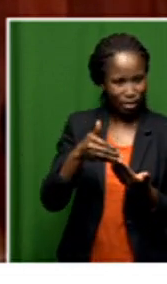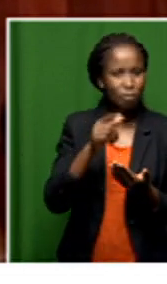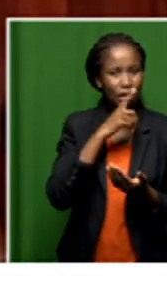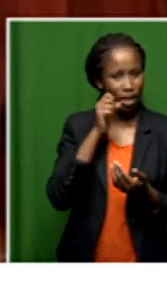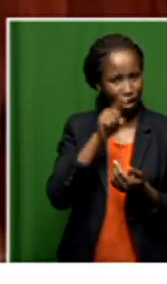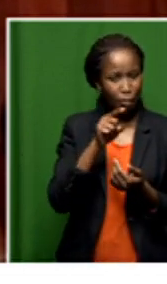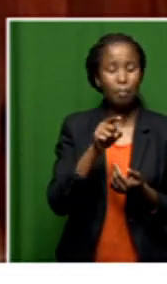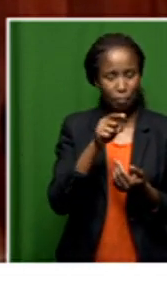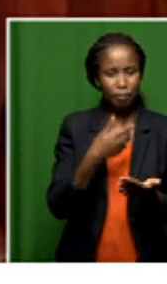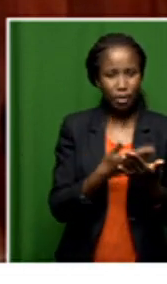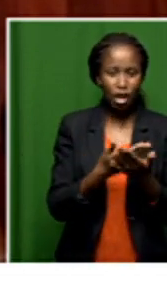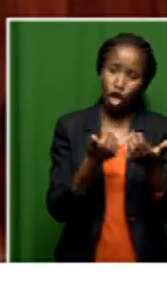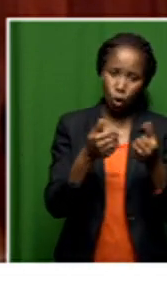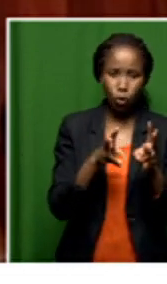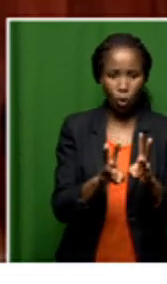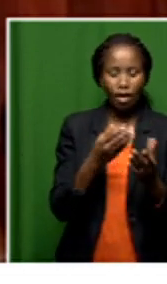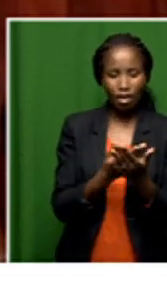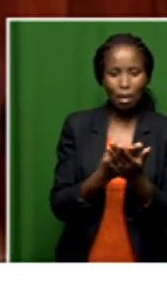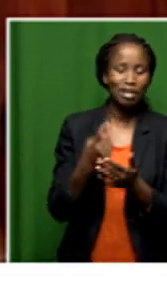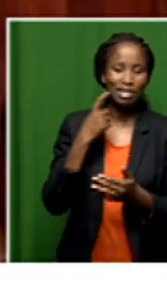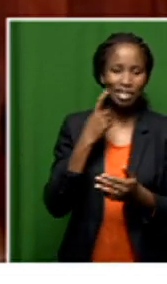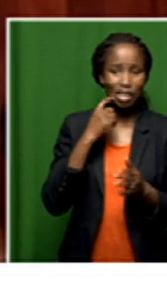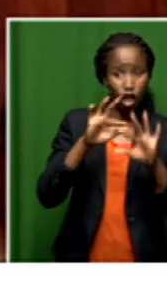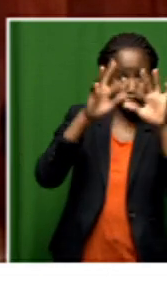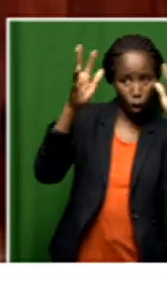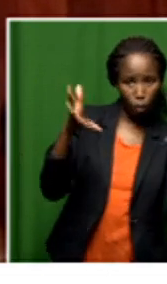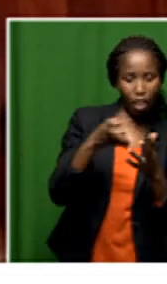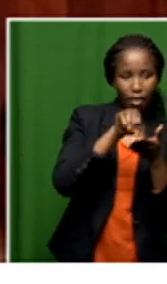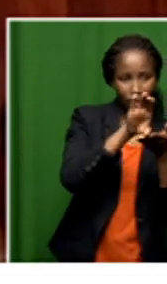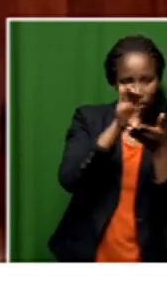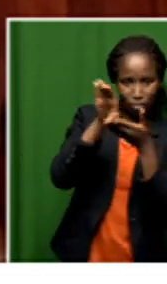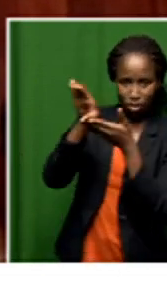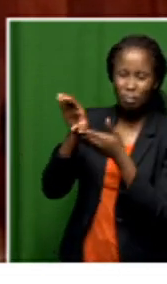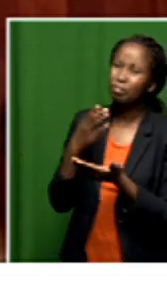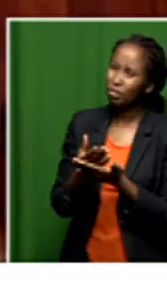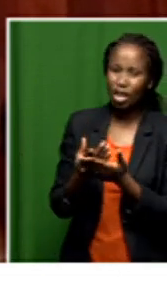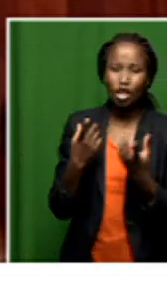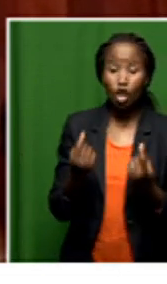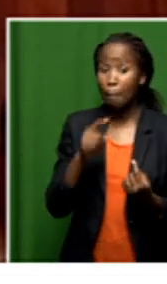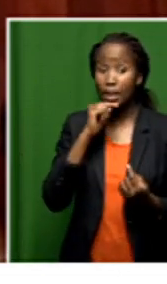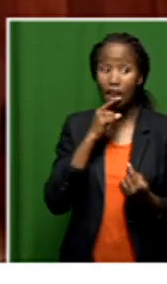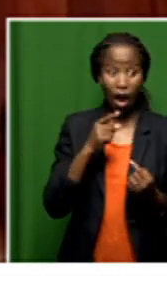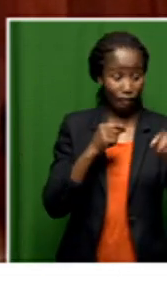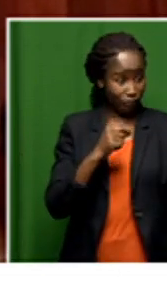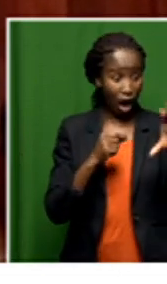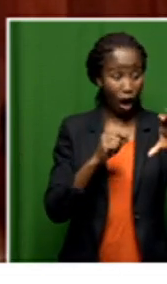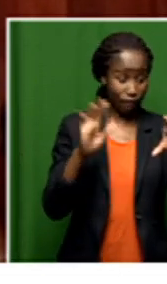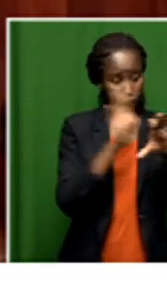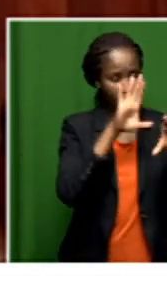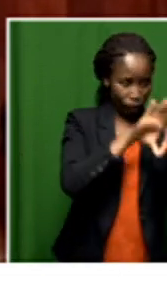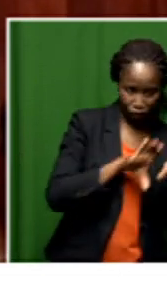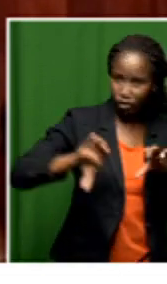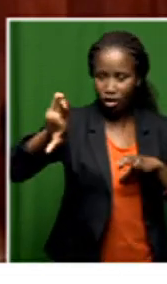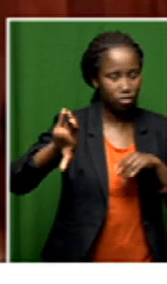called. And those are great ways to build up, your global investments. And you can do it over time. You don't need to send all your money out in one shot.